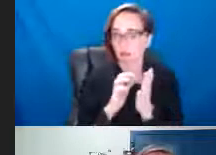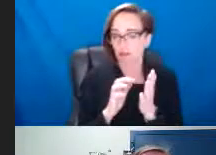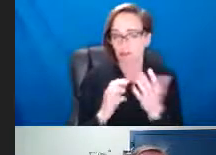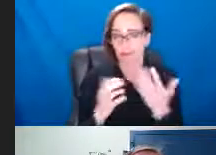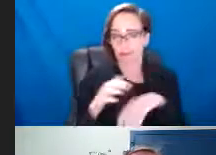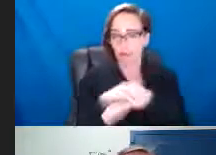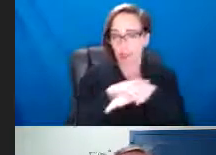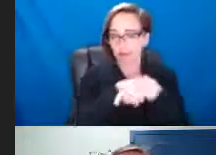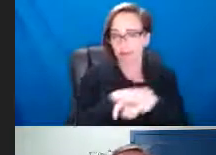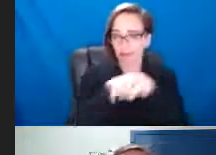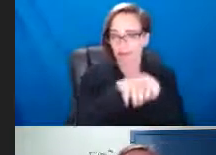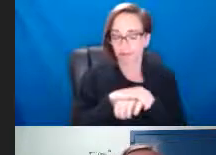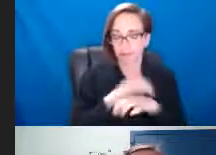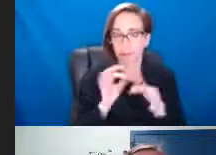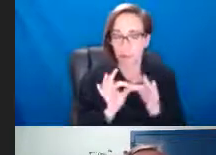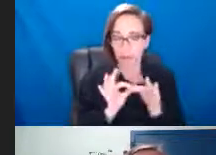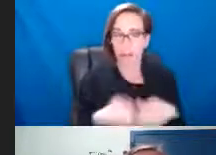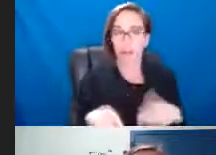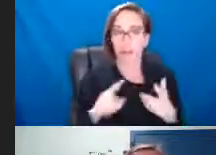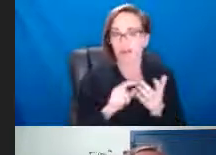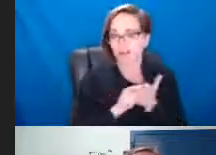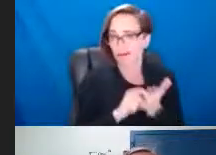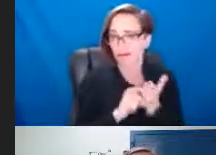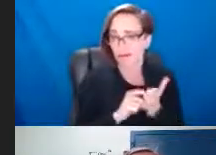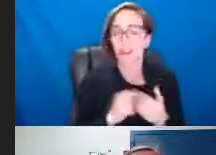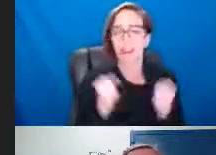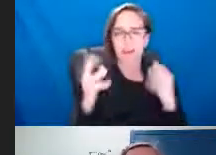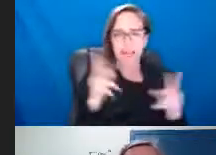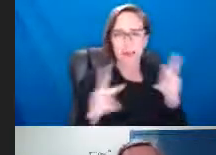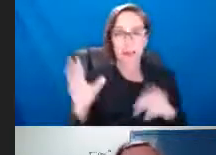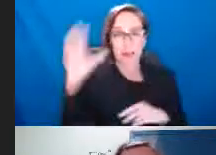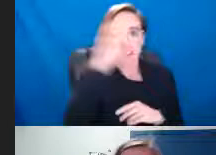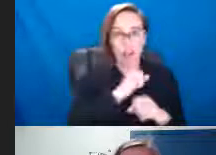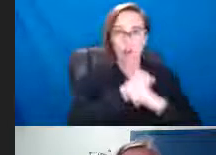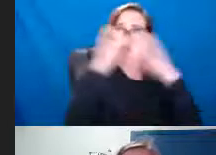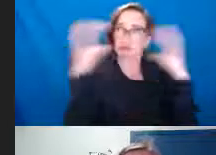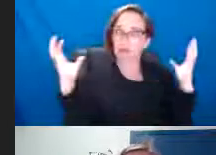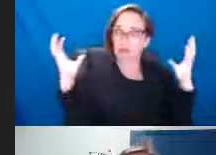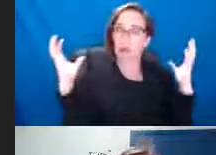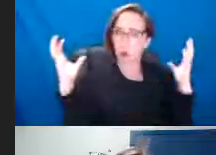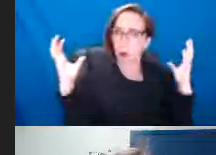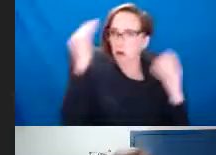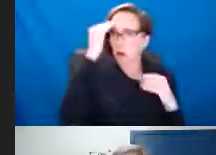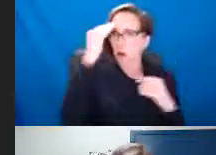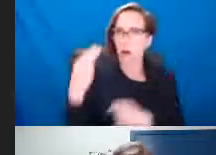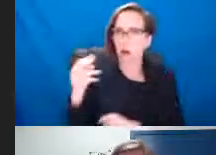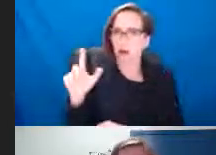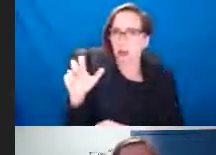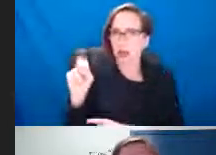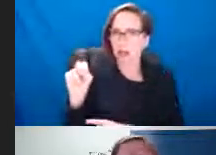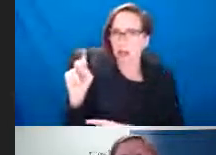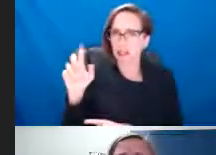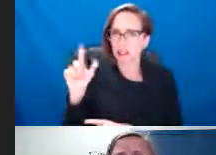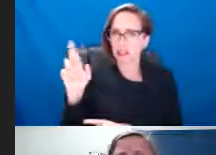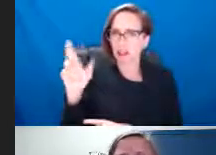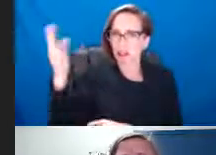you, when you think of deafblind communication, might first think of Helen Keller, as many of us do or did